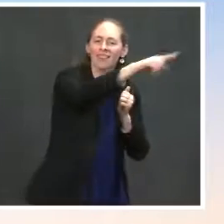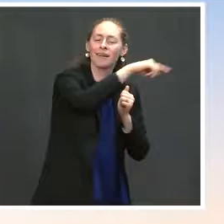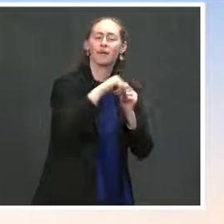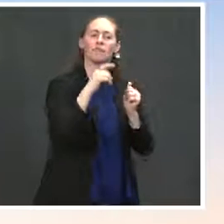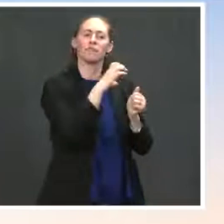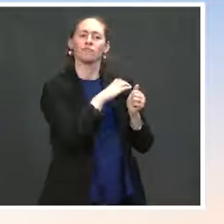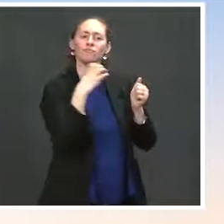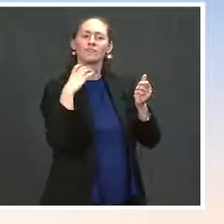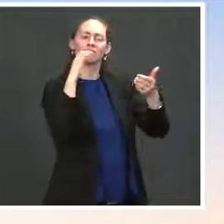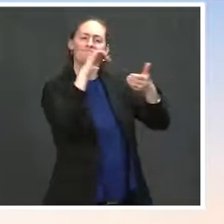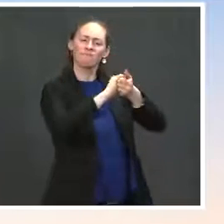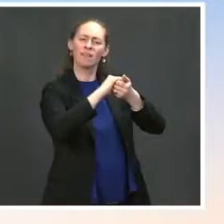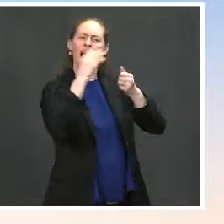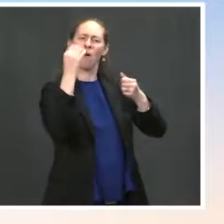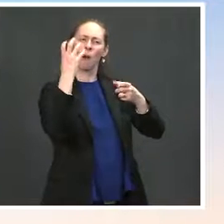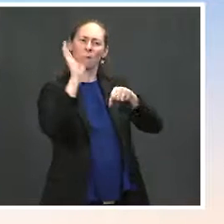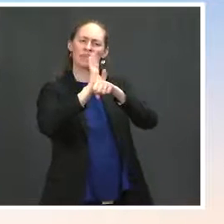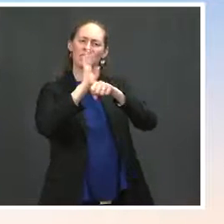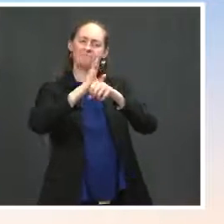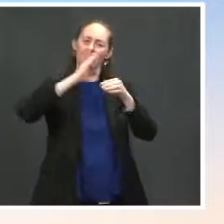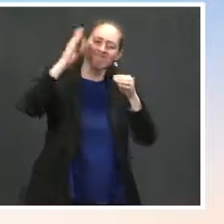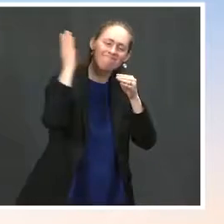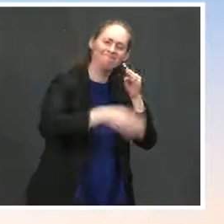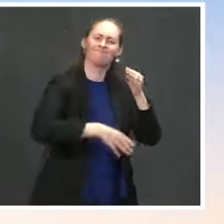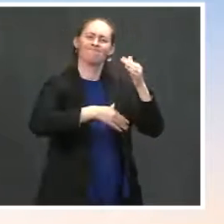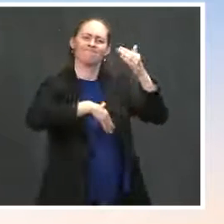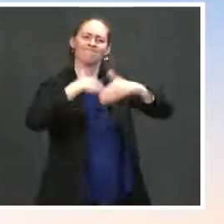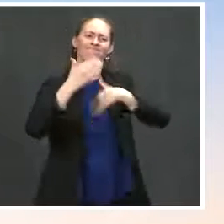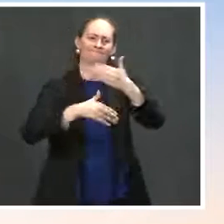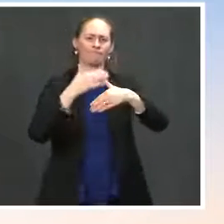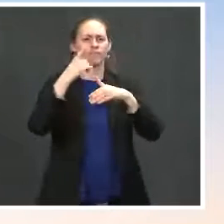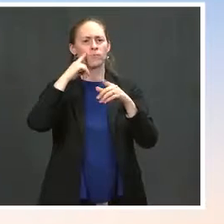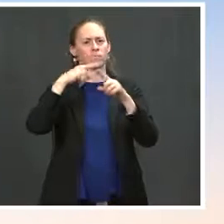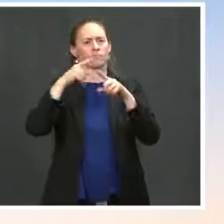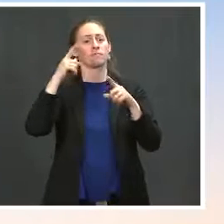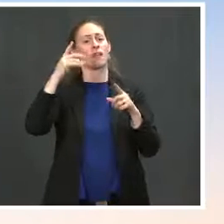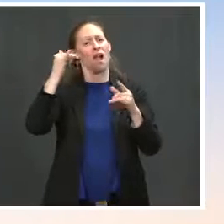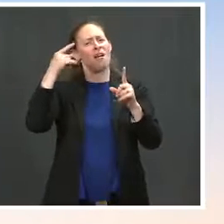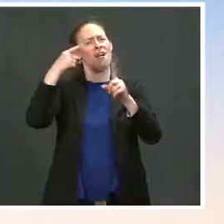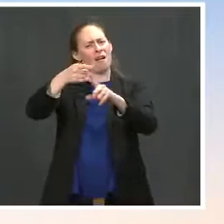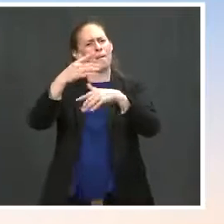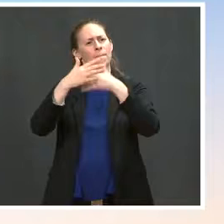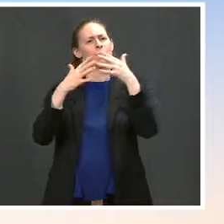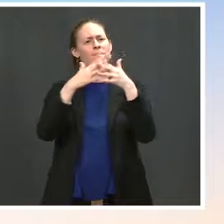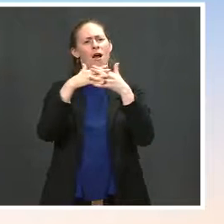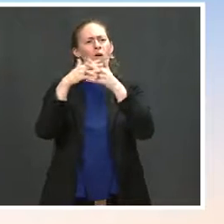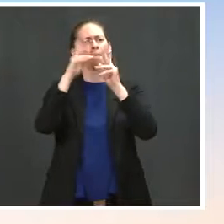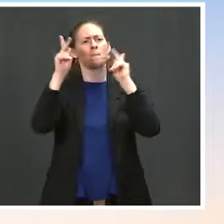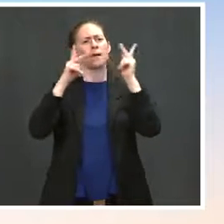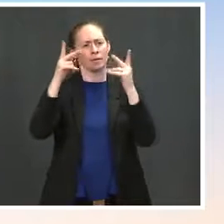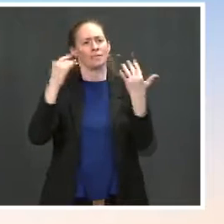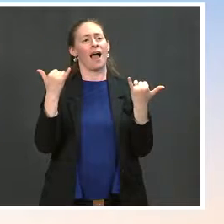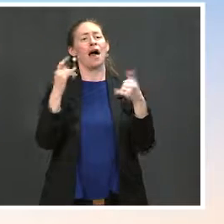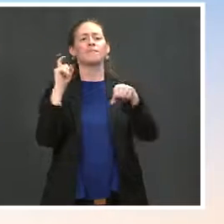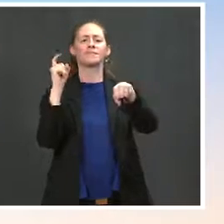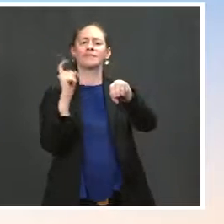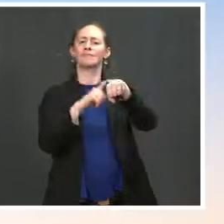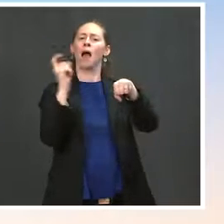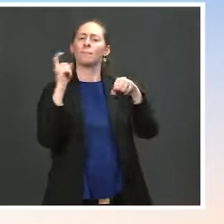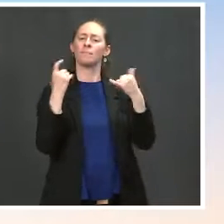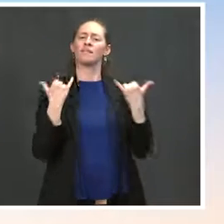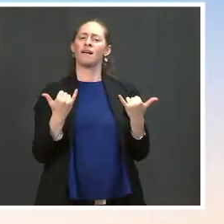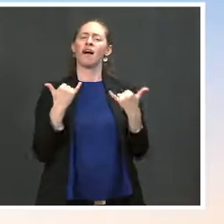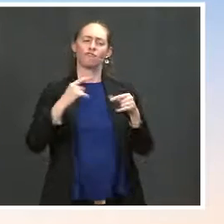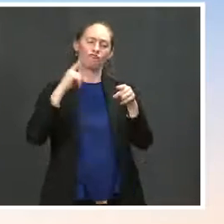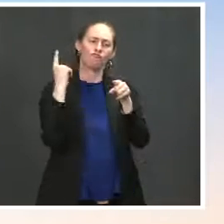business done for the American public, but also to speak directly to the American people, as this will be a prime time timed address, as it always